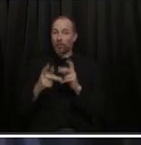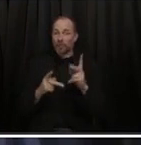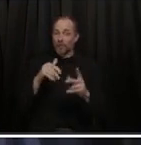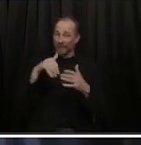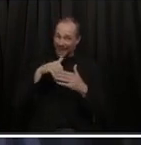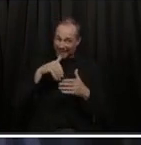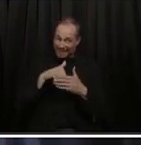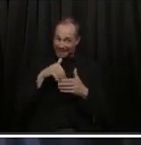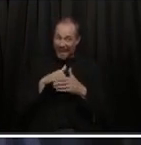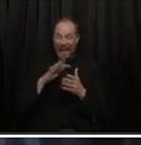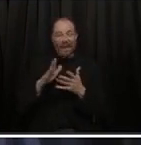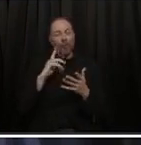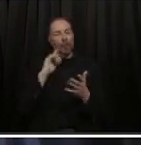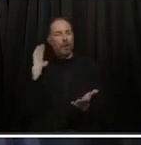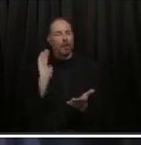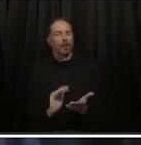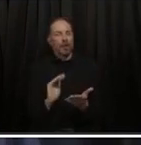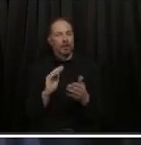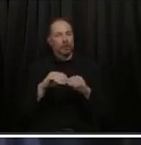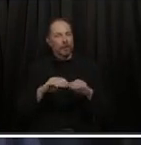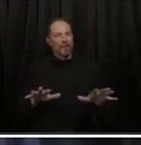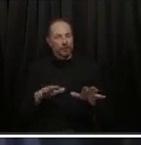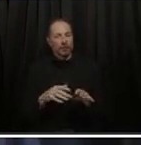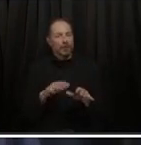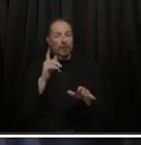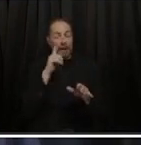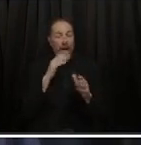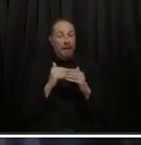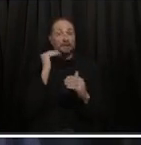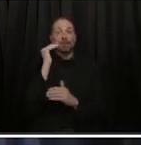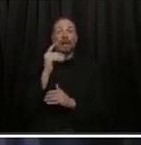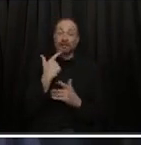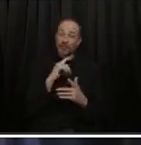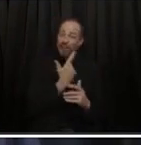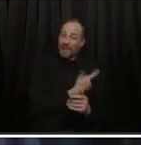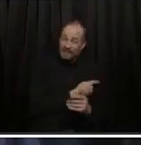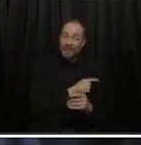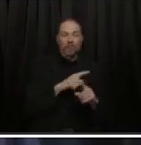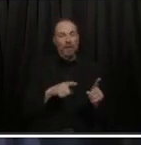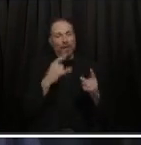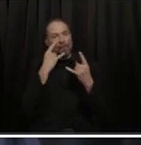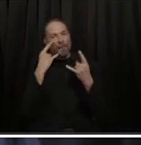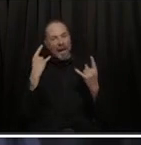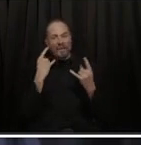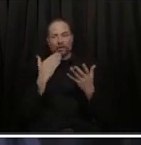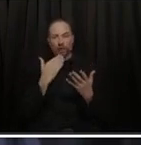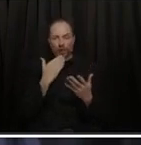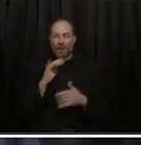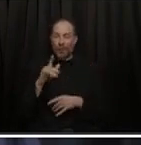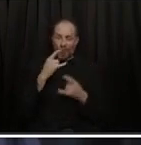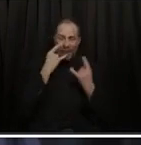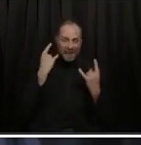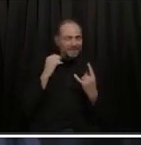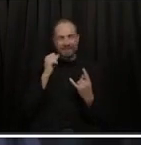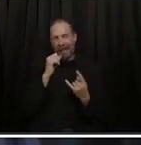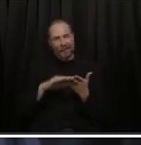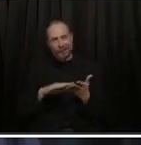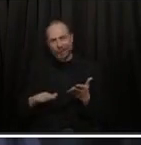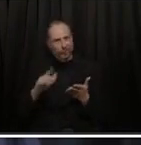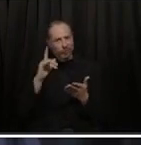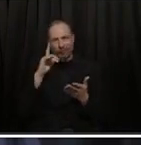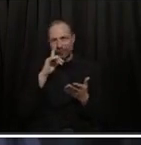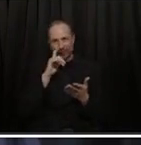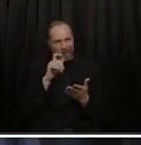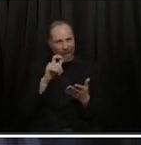to reduce the transmission rate. Not nearly as much as getting vaccinated. Wearing a mask is not an excuse not to get vaccinated. Please get